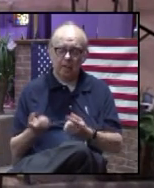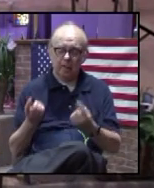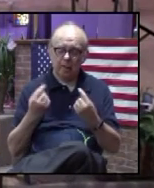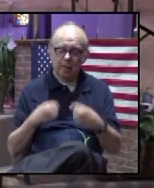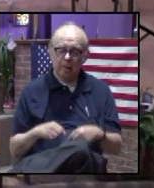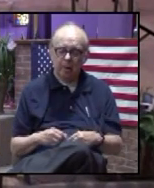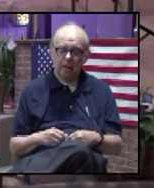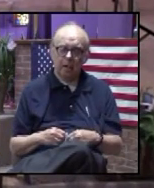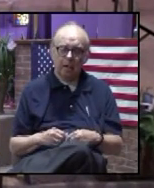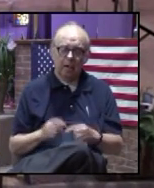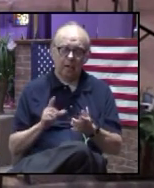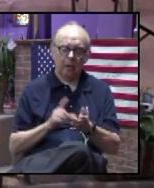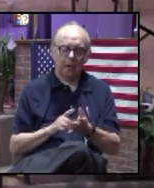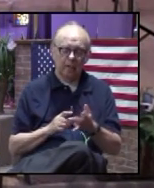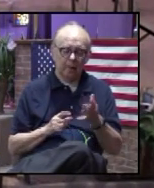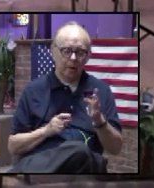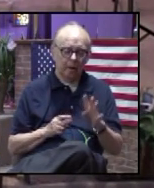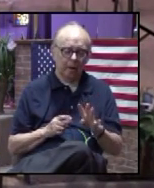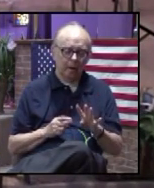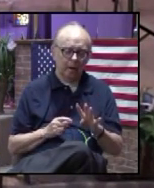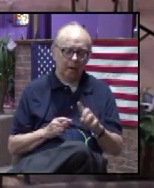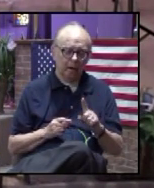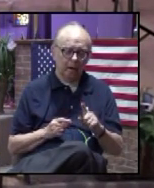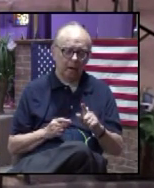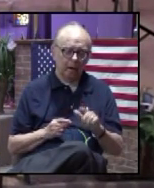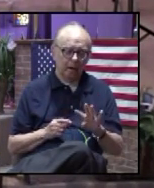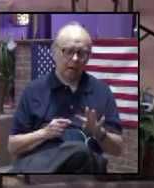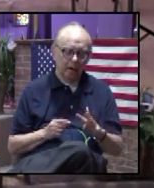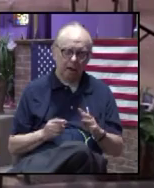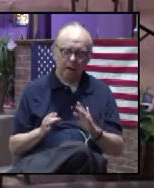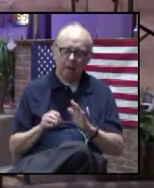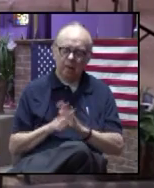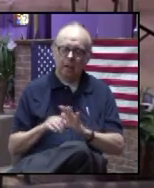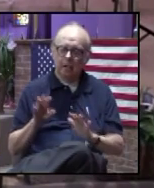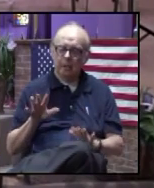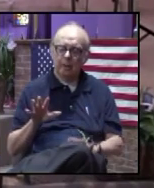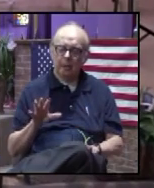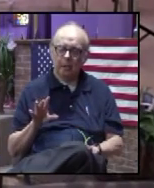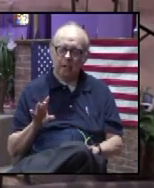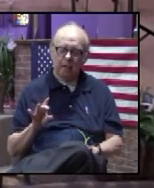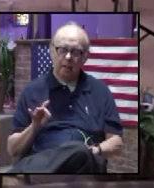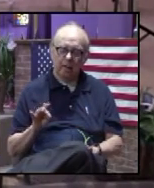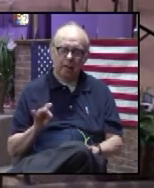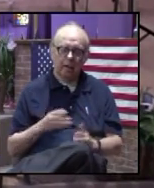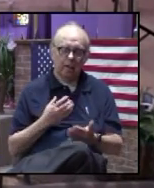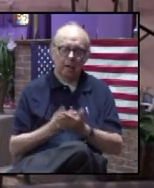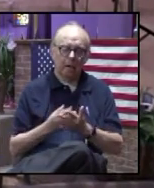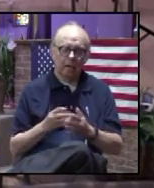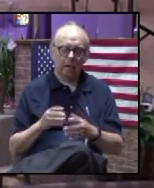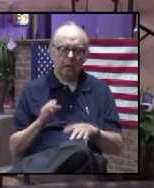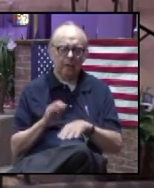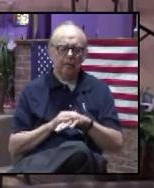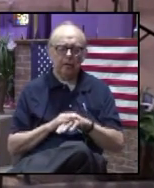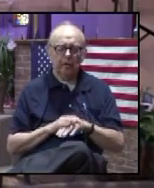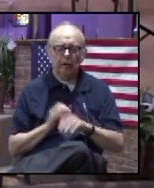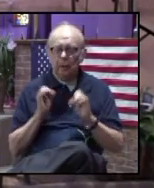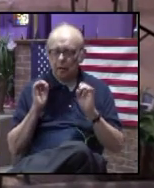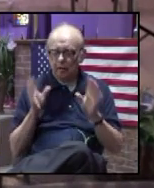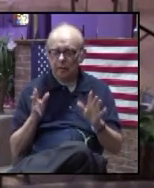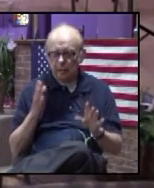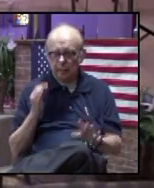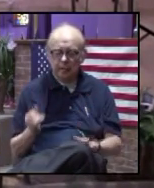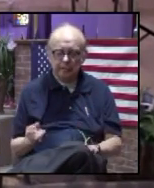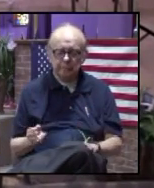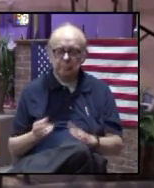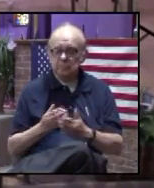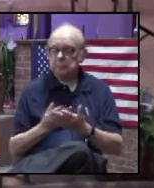then in Luke chapter 24, in verses 5 and 8, they arrived at the tomb, and they were terrified because of something